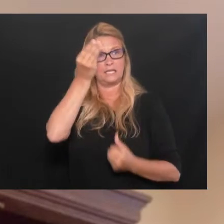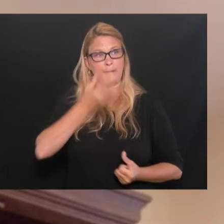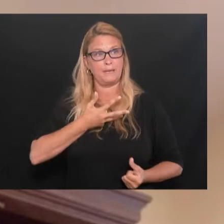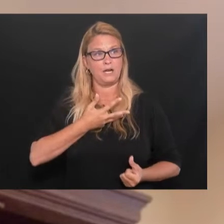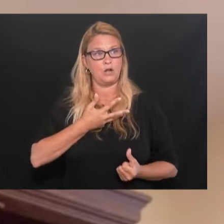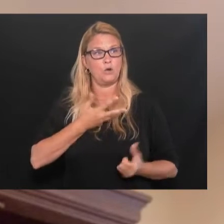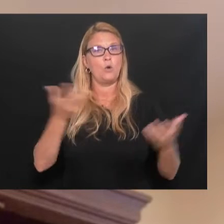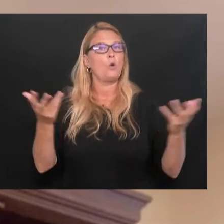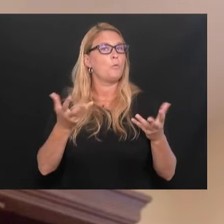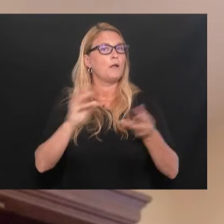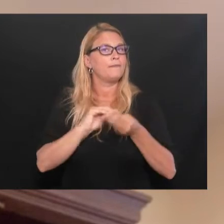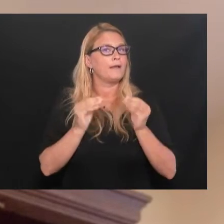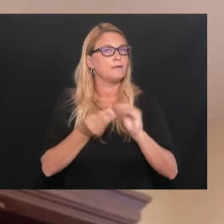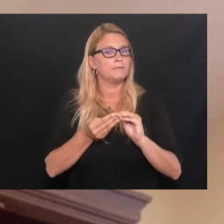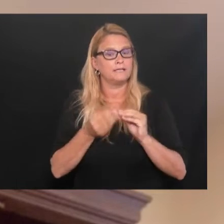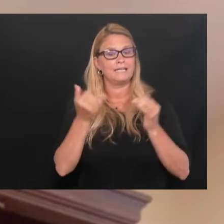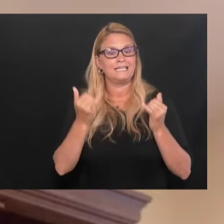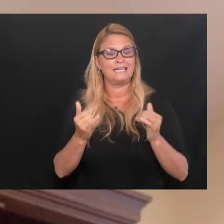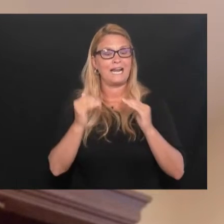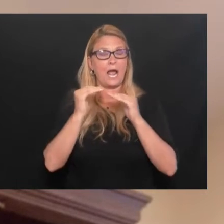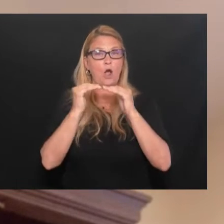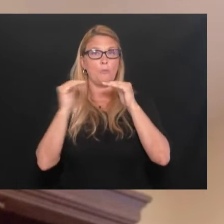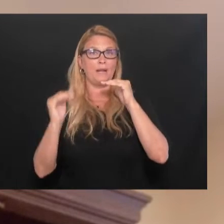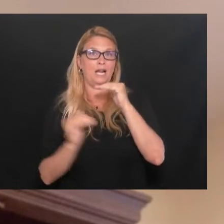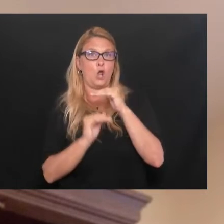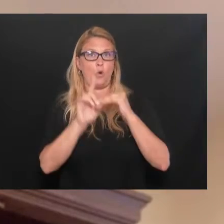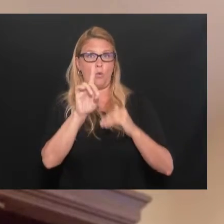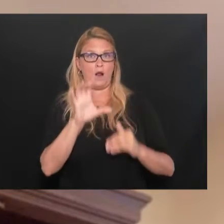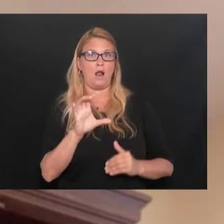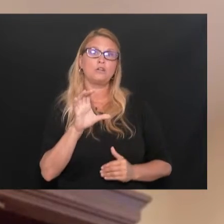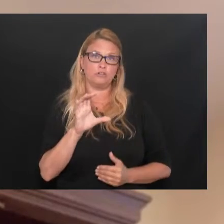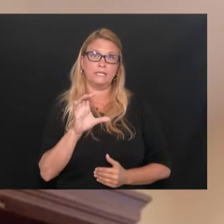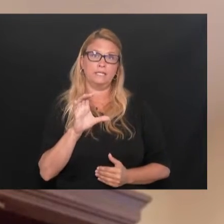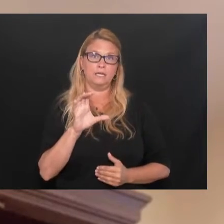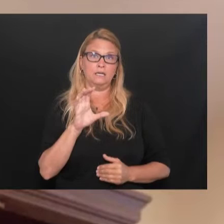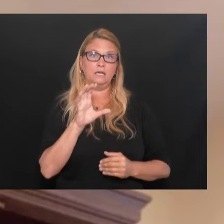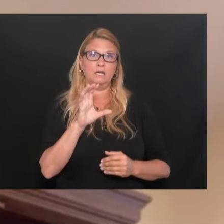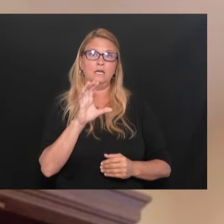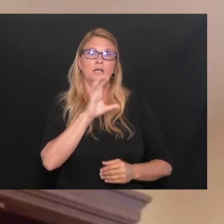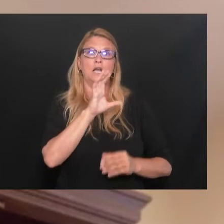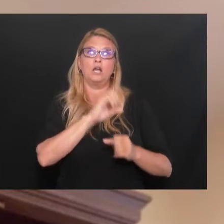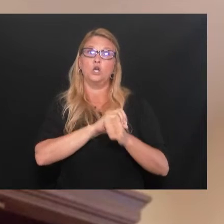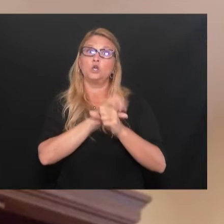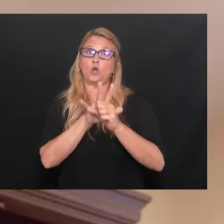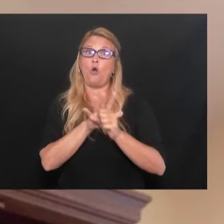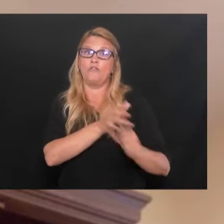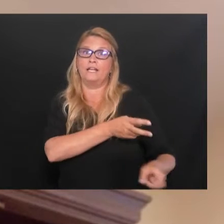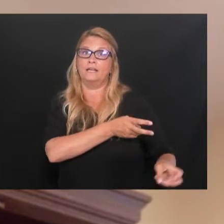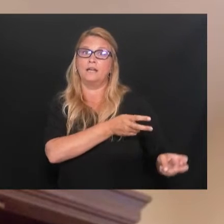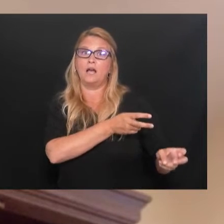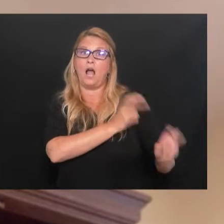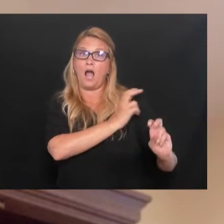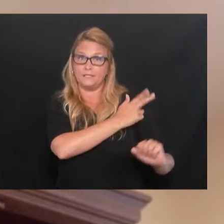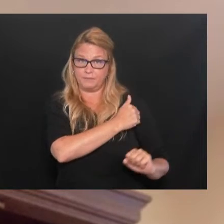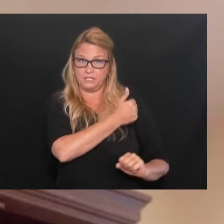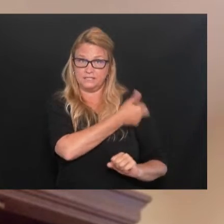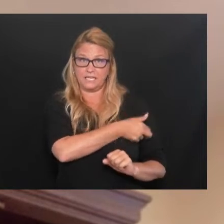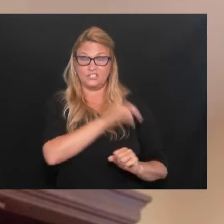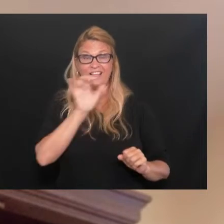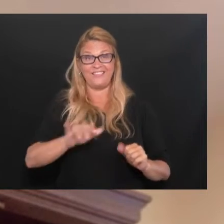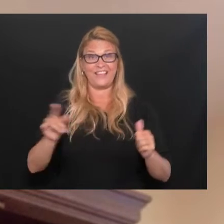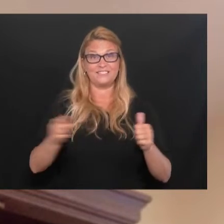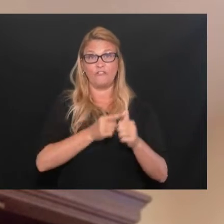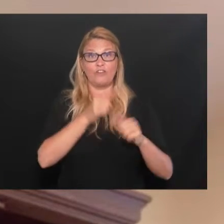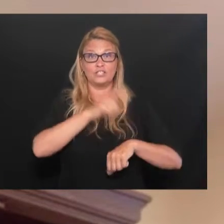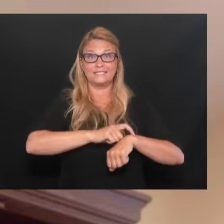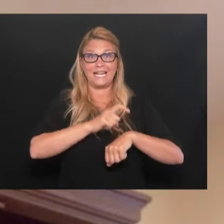the numbers. We're now below 100 COVID hospitalizations. This is the first time